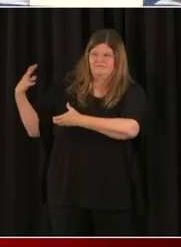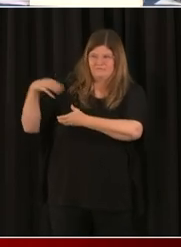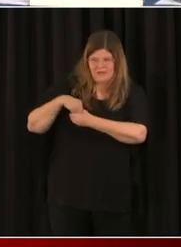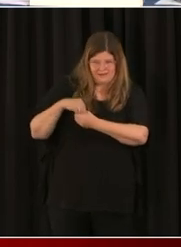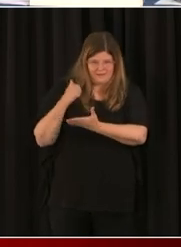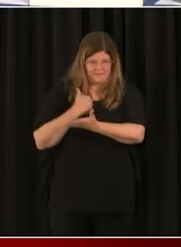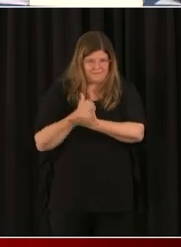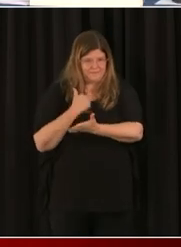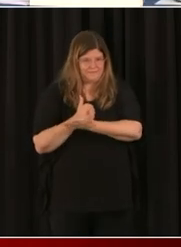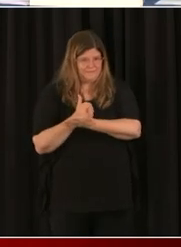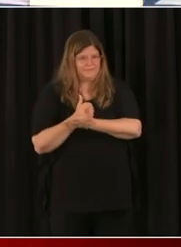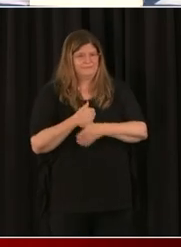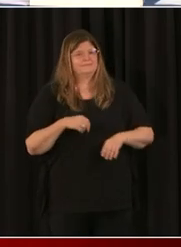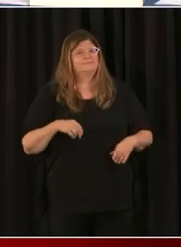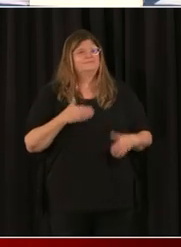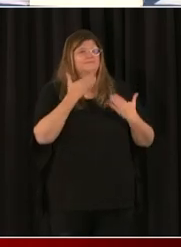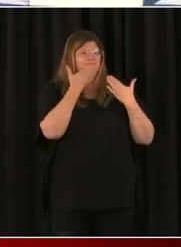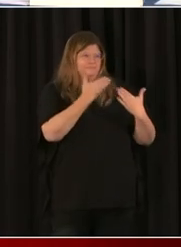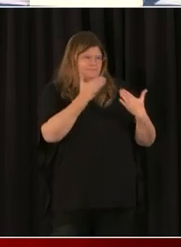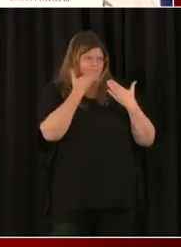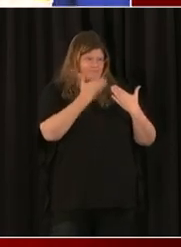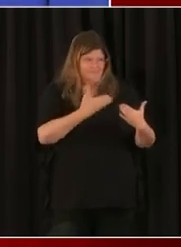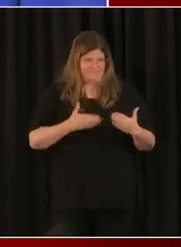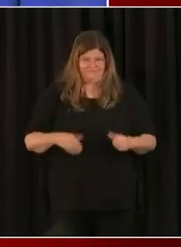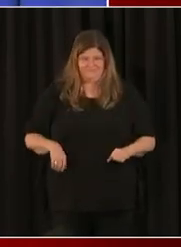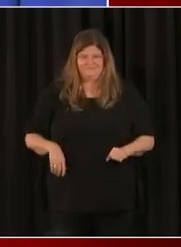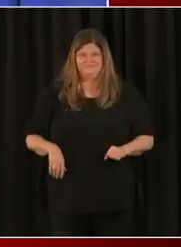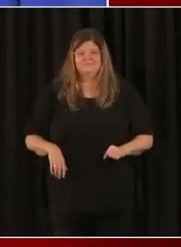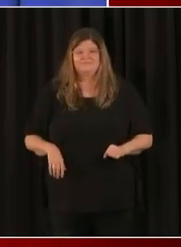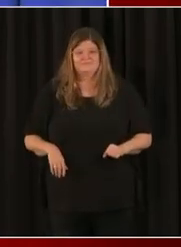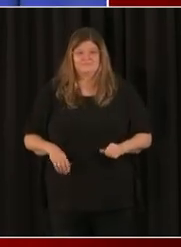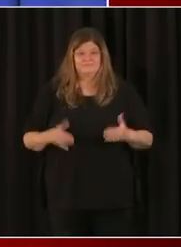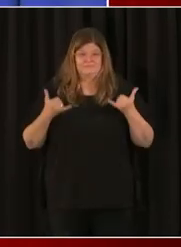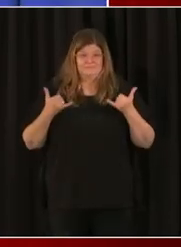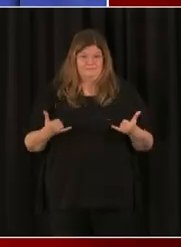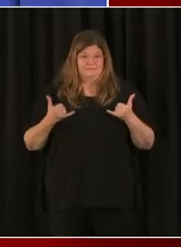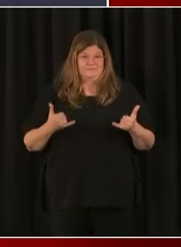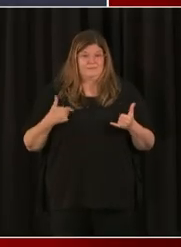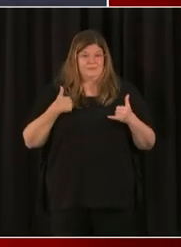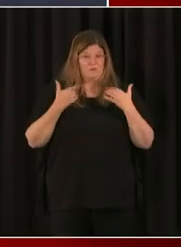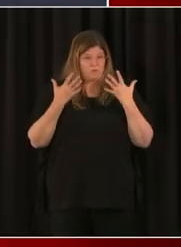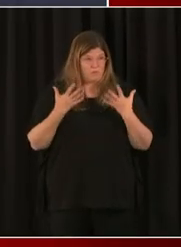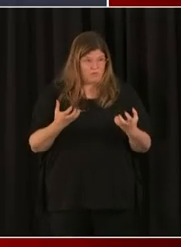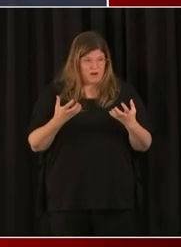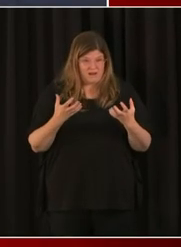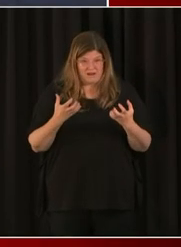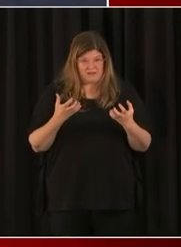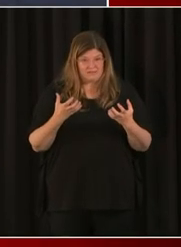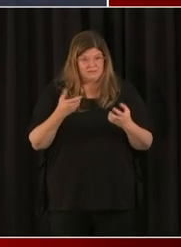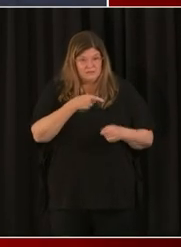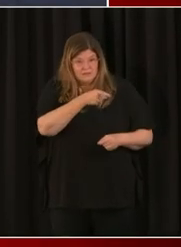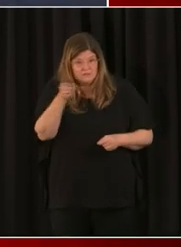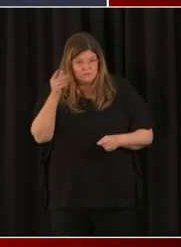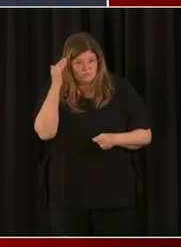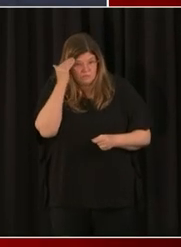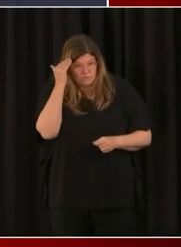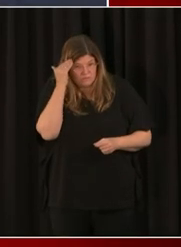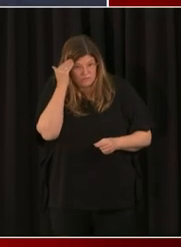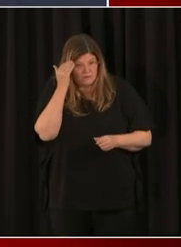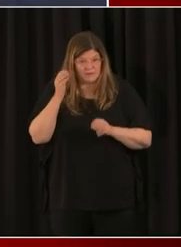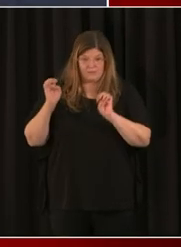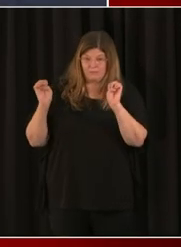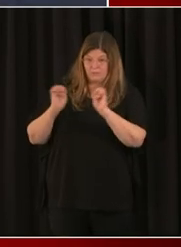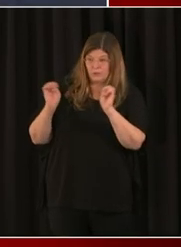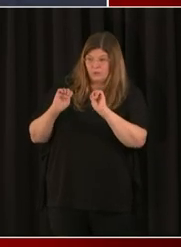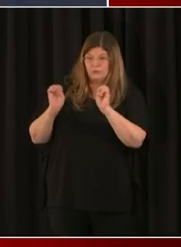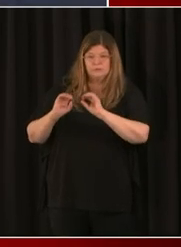you. Thank you, Chief. And next, I just want to make everybody aware of the emergency